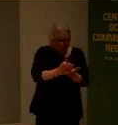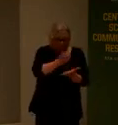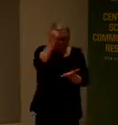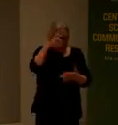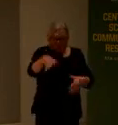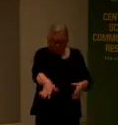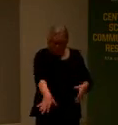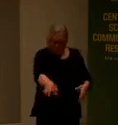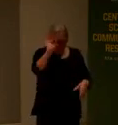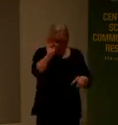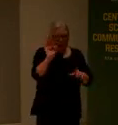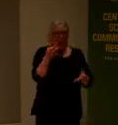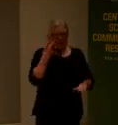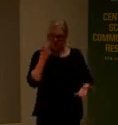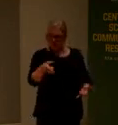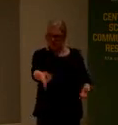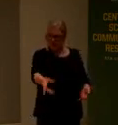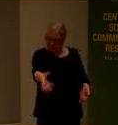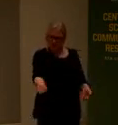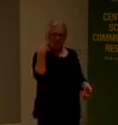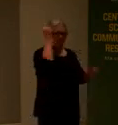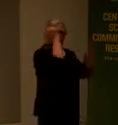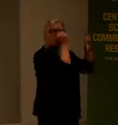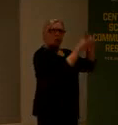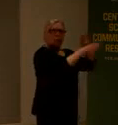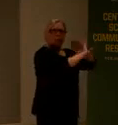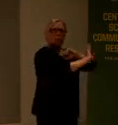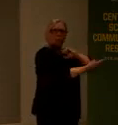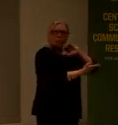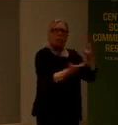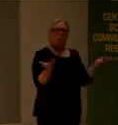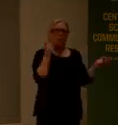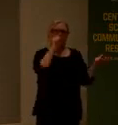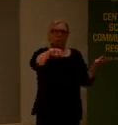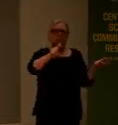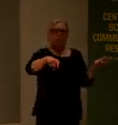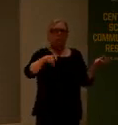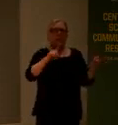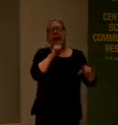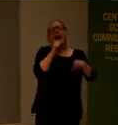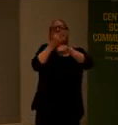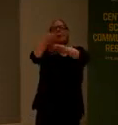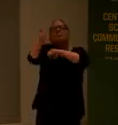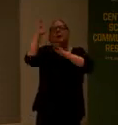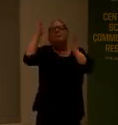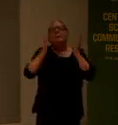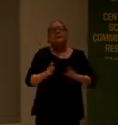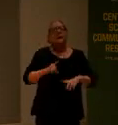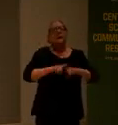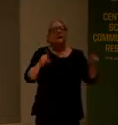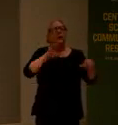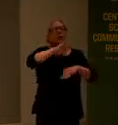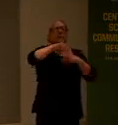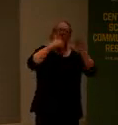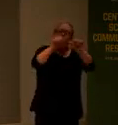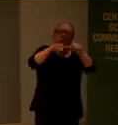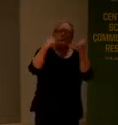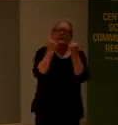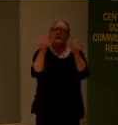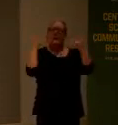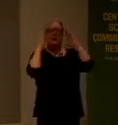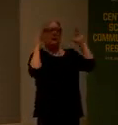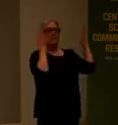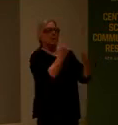she, I'm not blame her, but I'm saying that how the whole society seemed to be only focused on